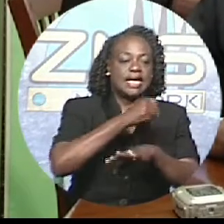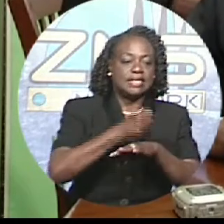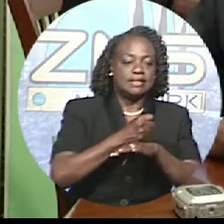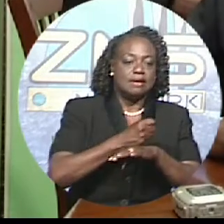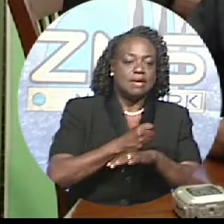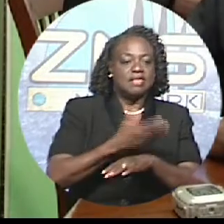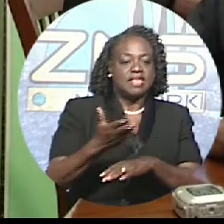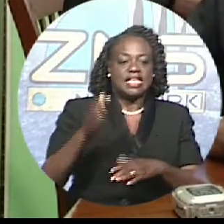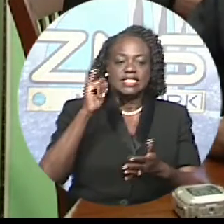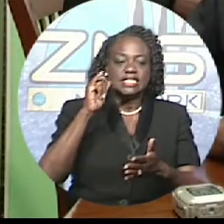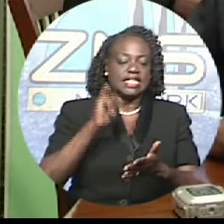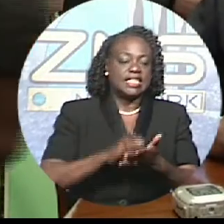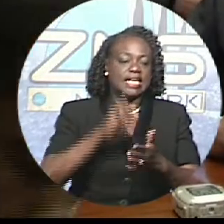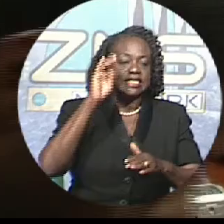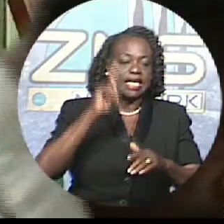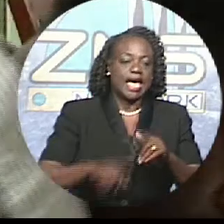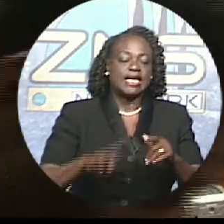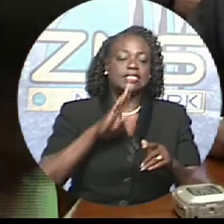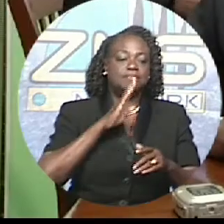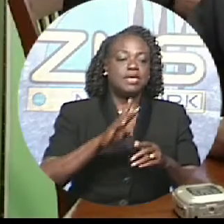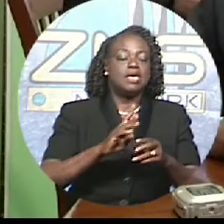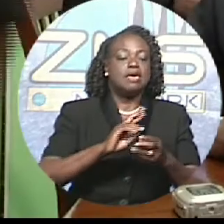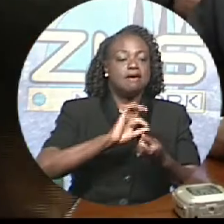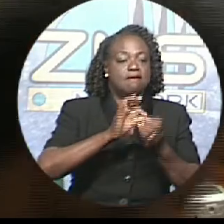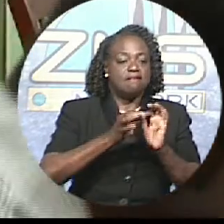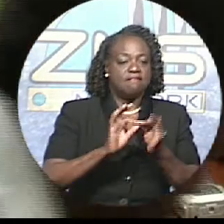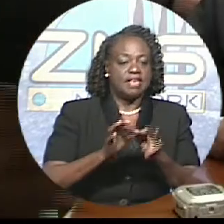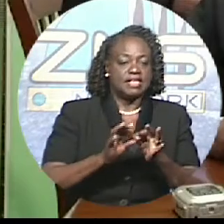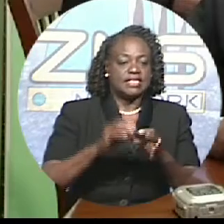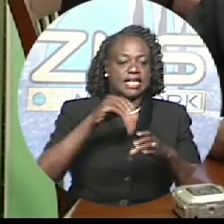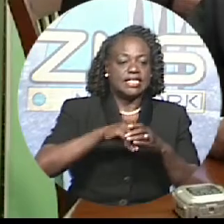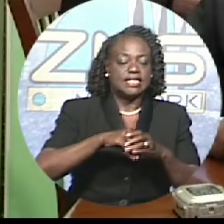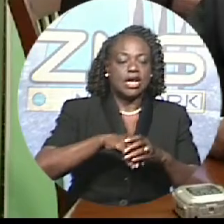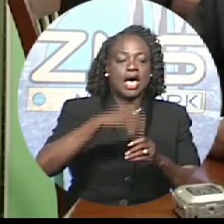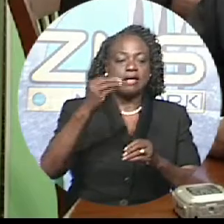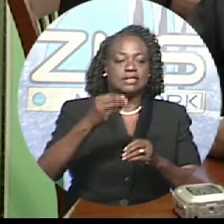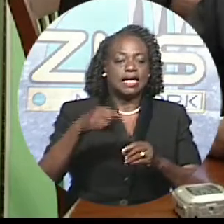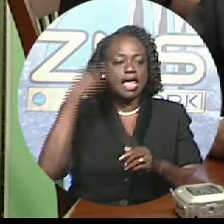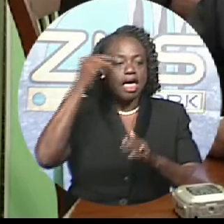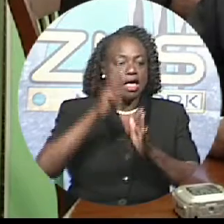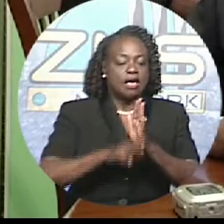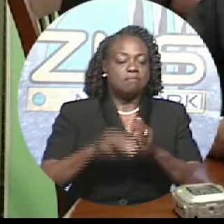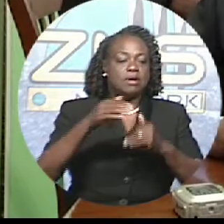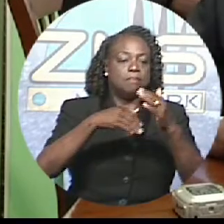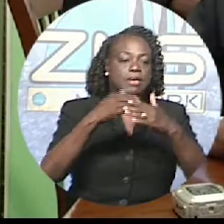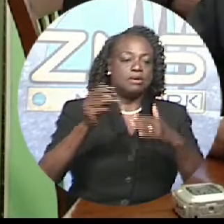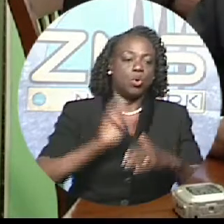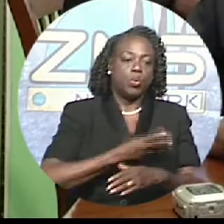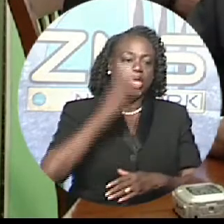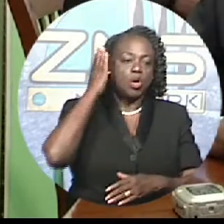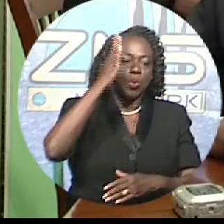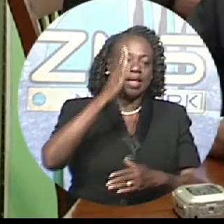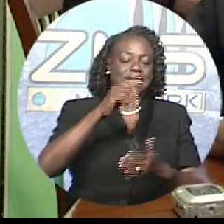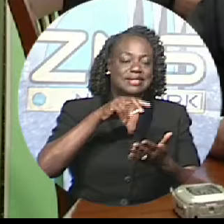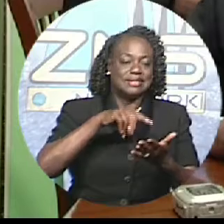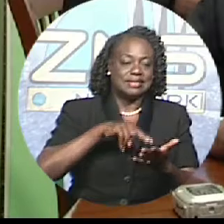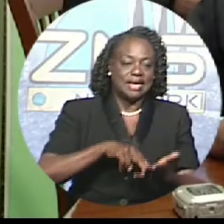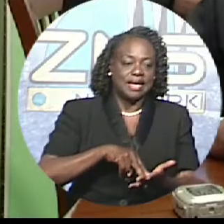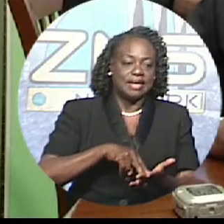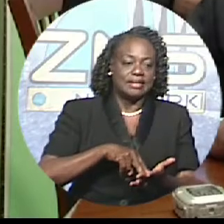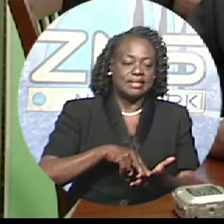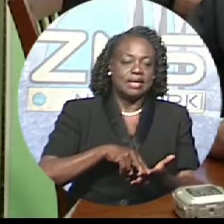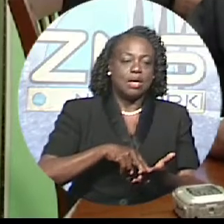means demonstrating in or outside of government buildings, we certainly intend to stand. Whether it